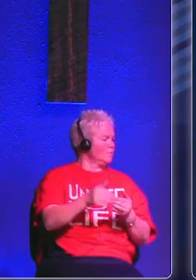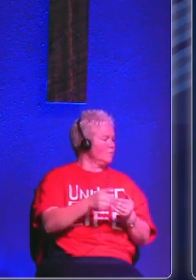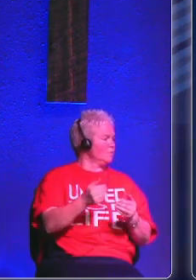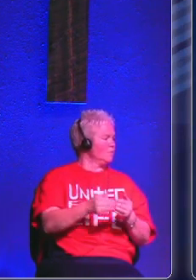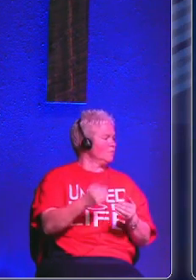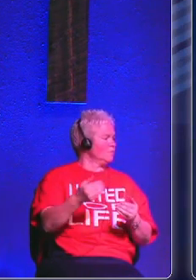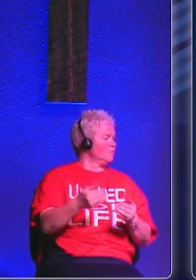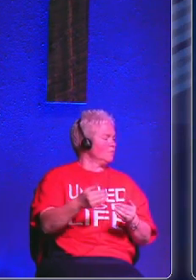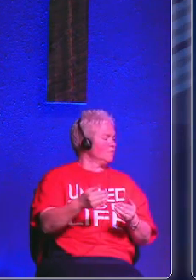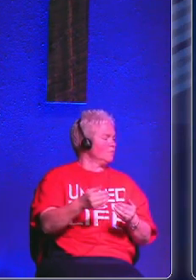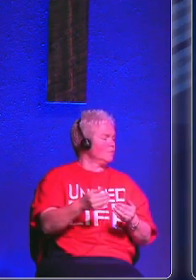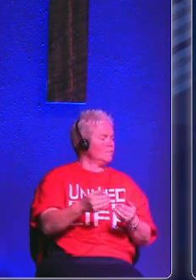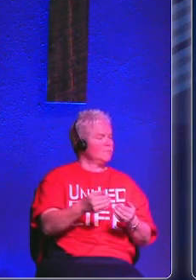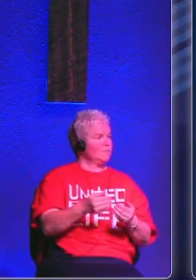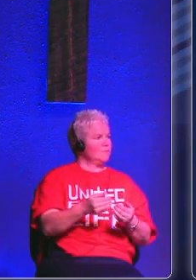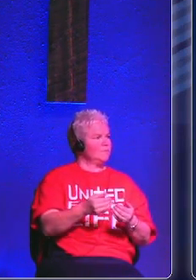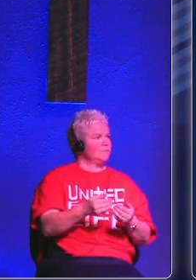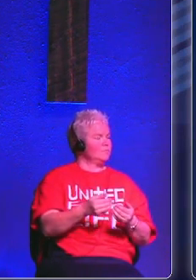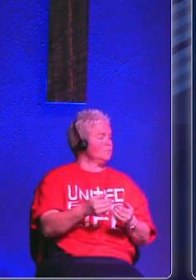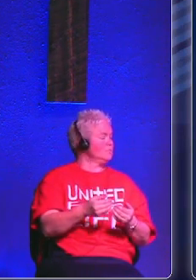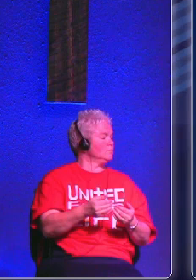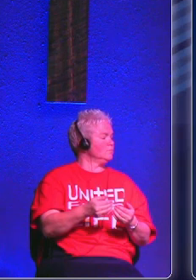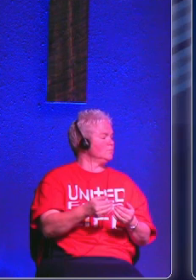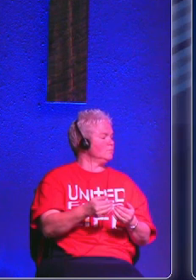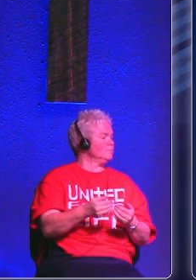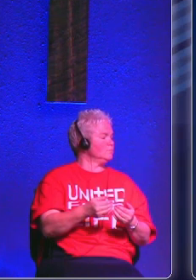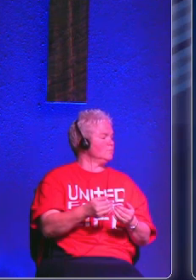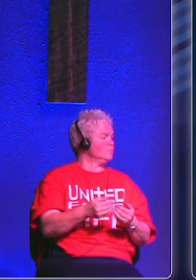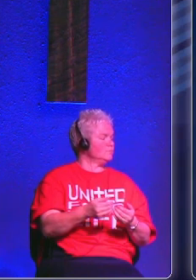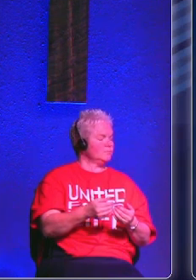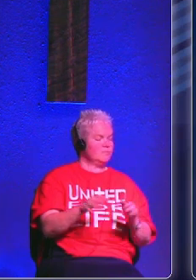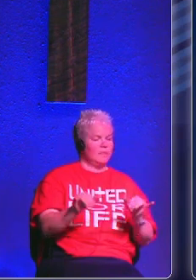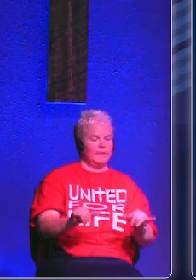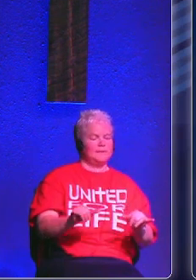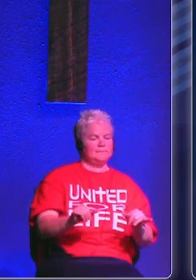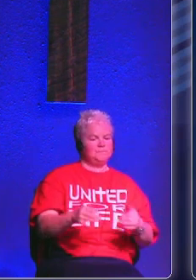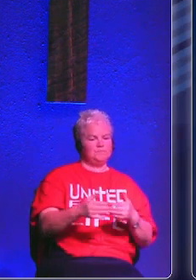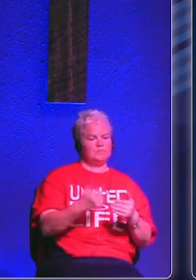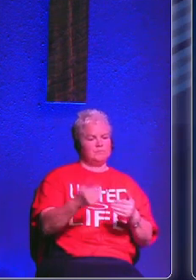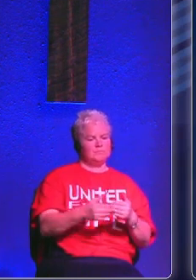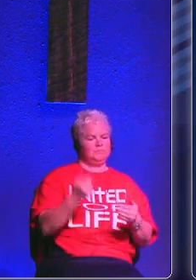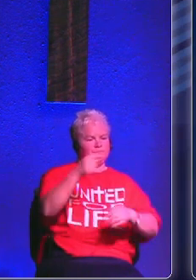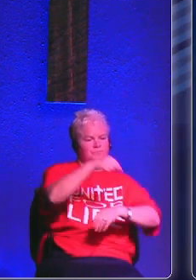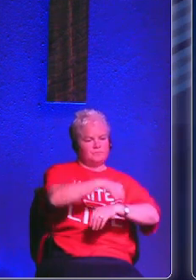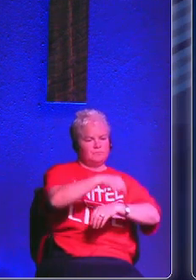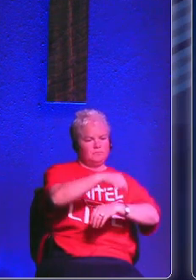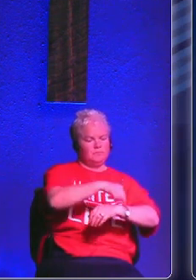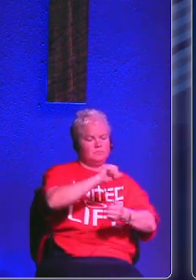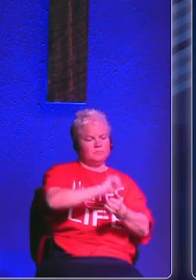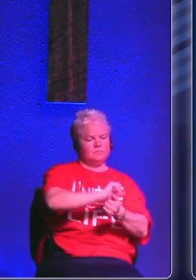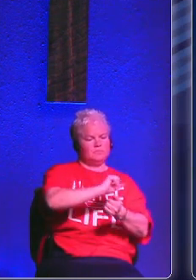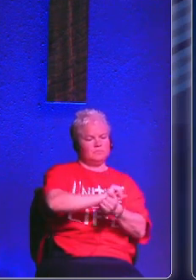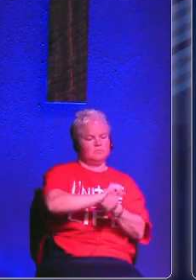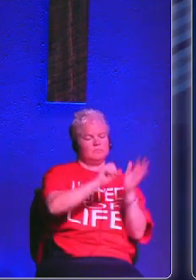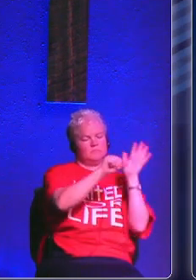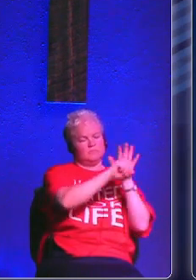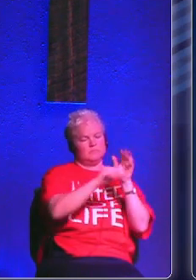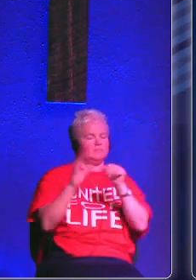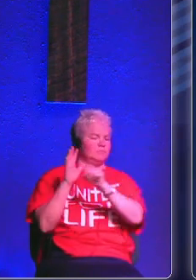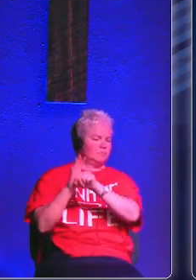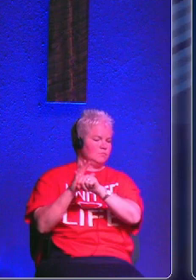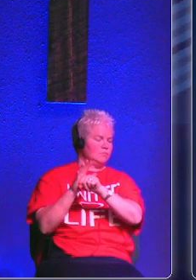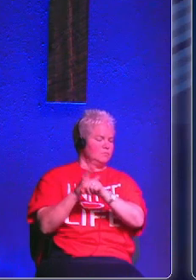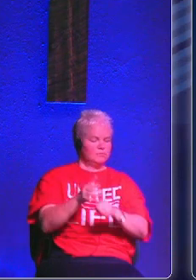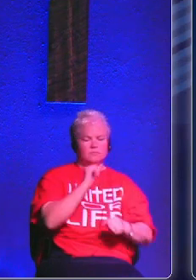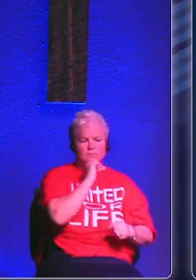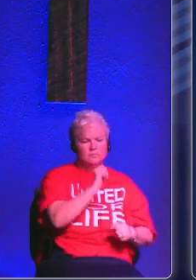easy. But after that, it's still not that easy because it takes time, effort, focus, sacrifice. But